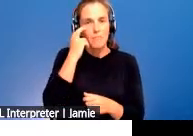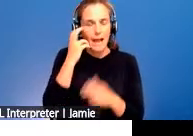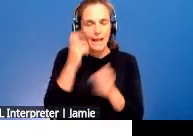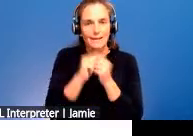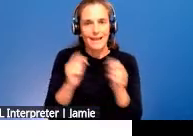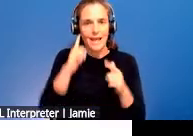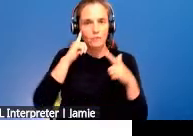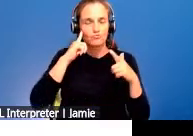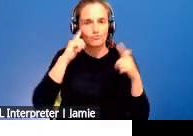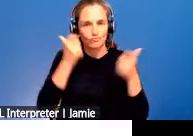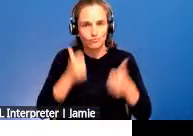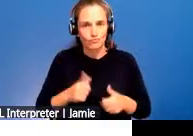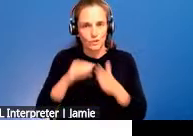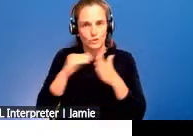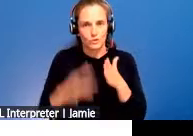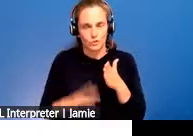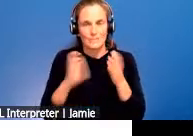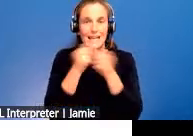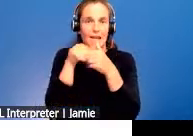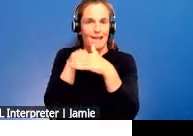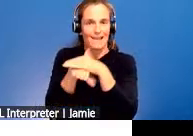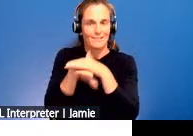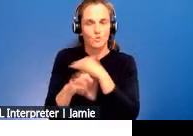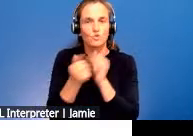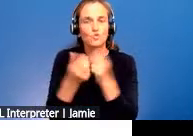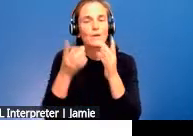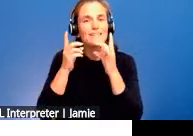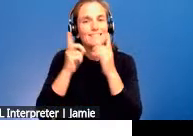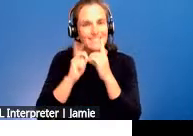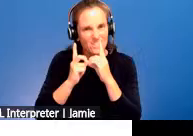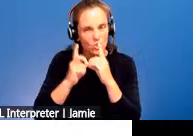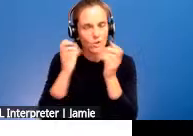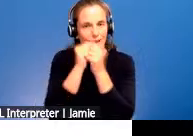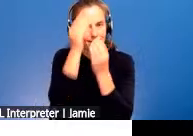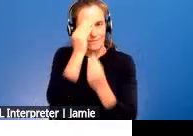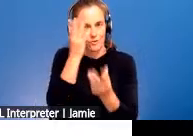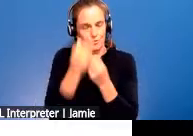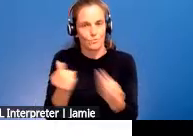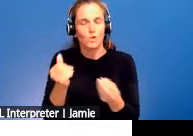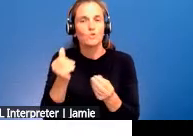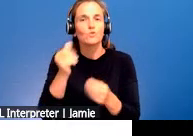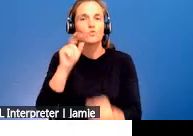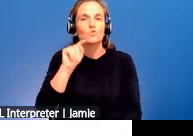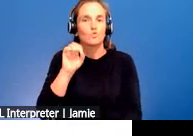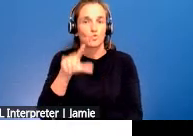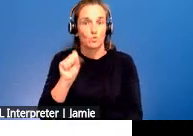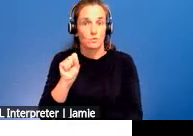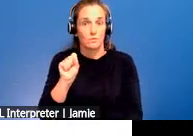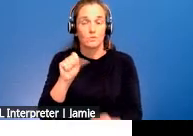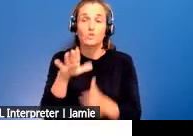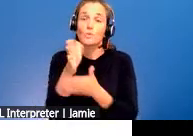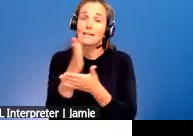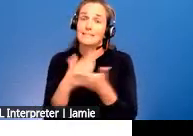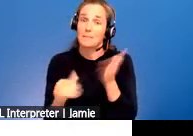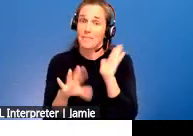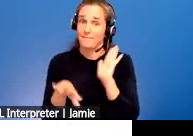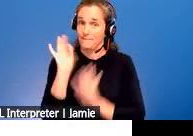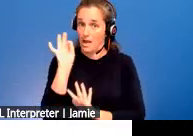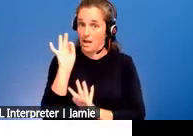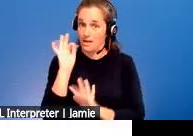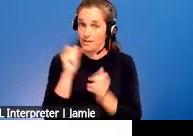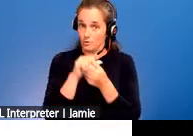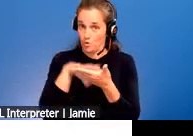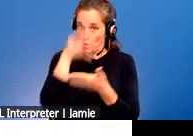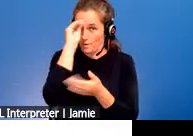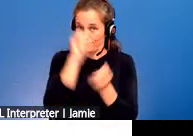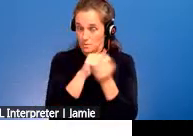to digital educational tools. So some of the interesting findings we got from these studies have to do with the number